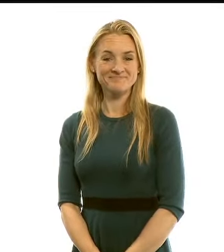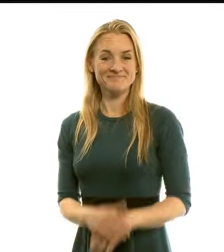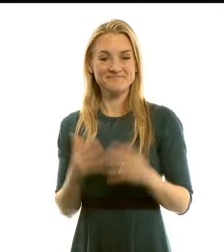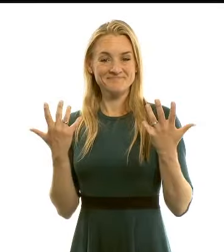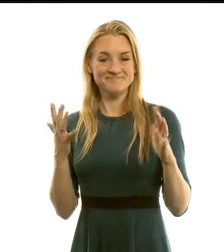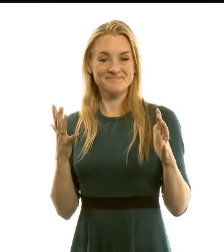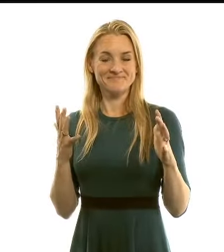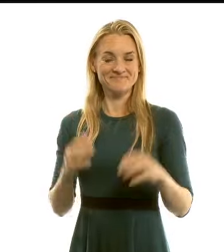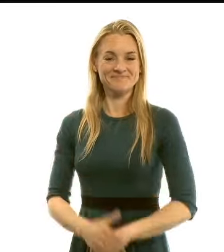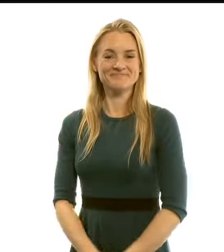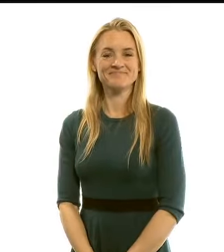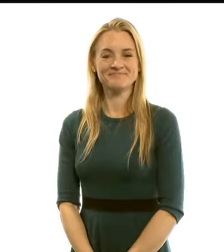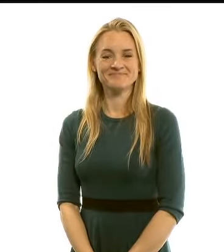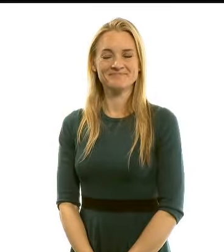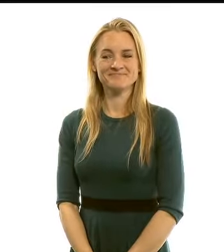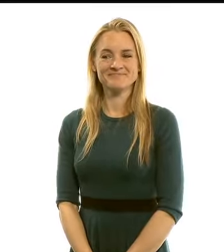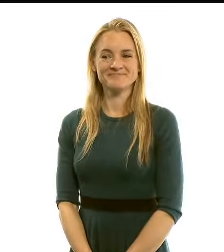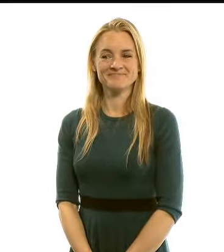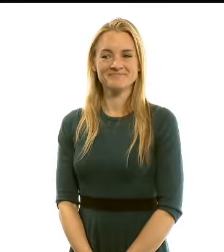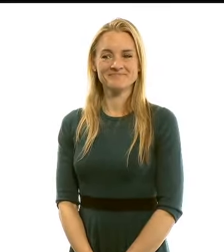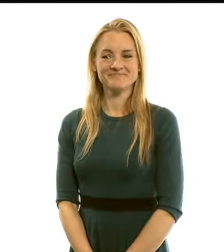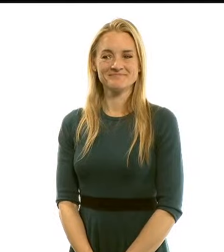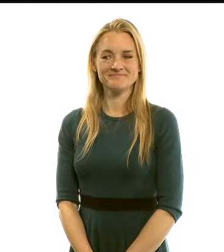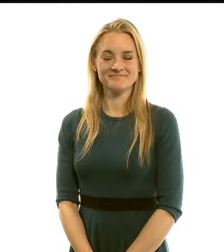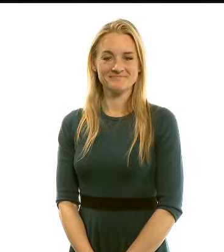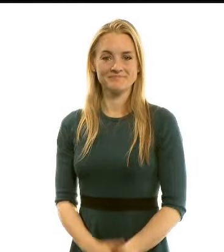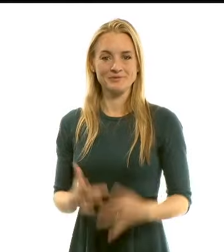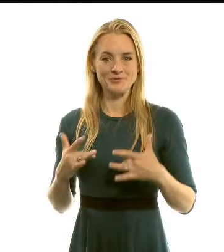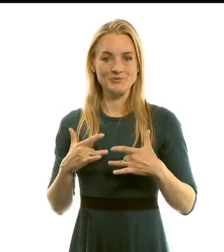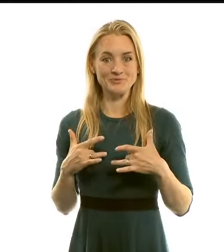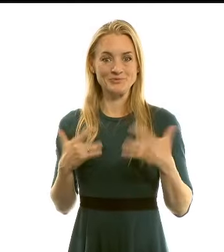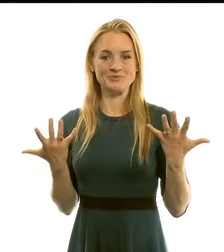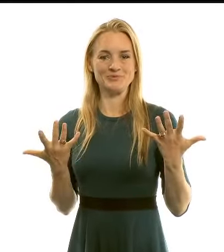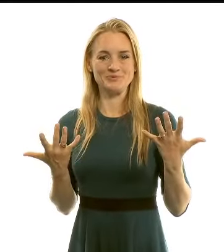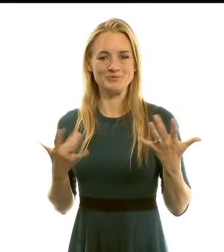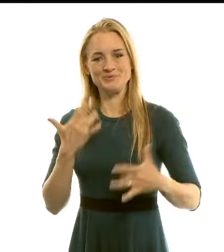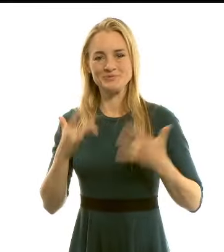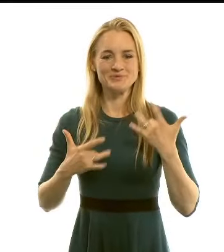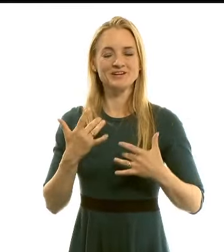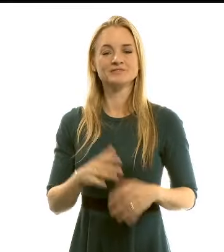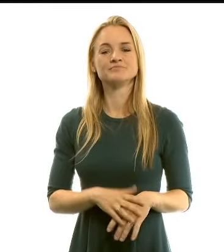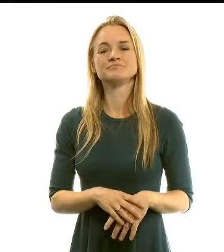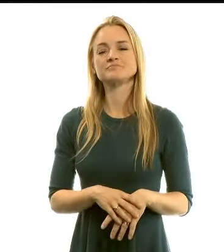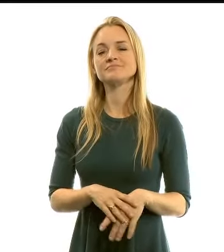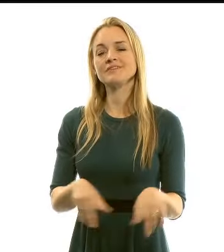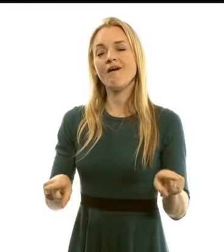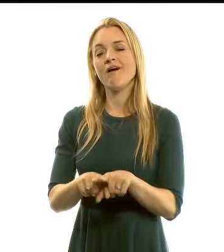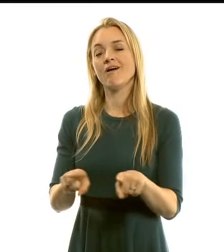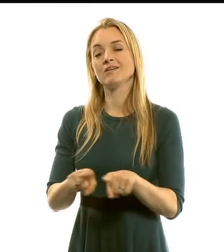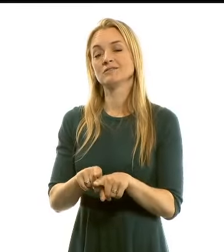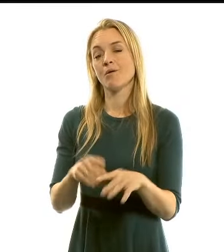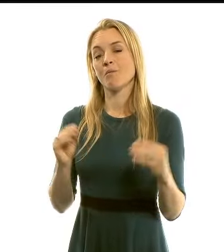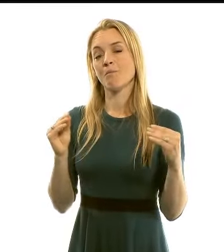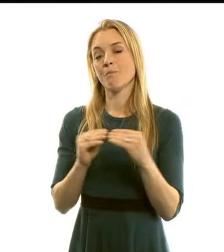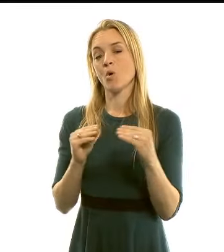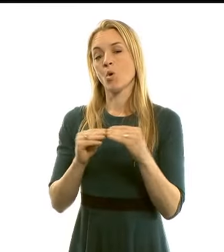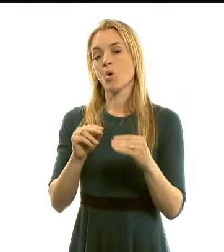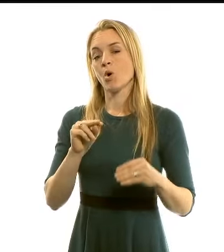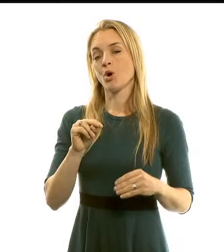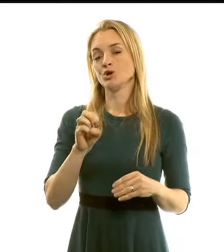Yeah. My boys will be very excited. And as an additional Ninjago bit of news nugget, I